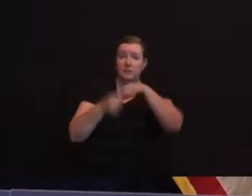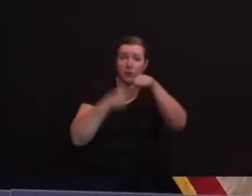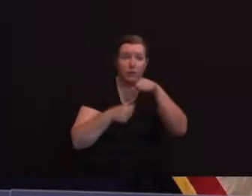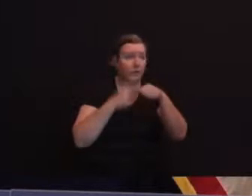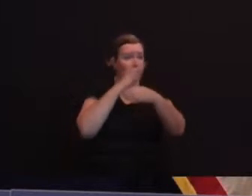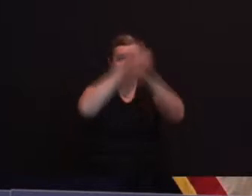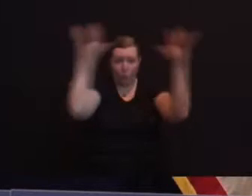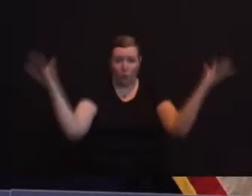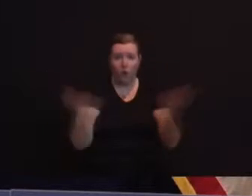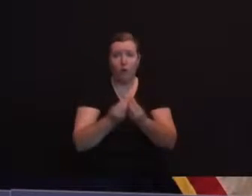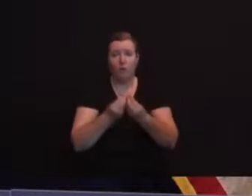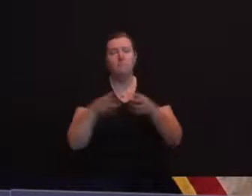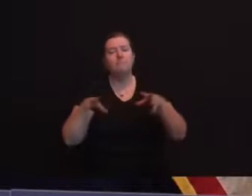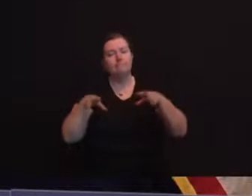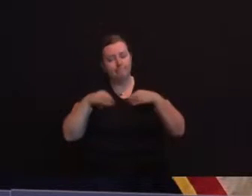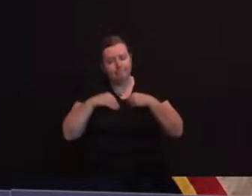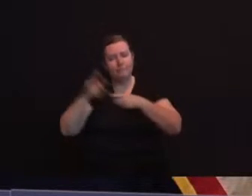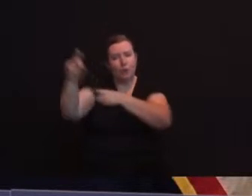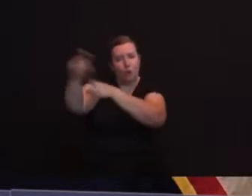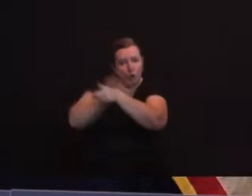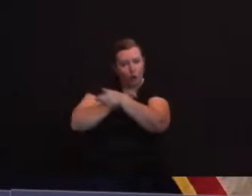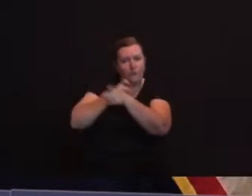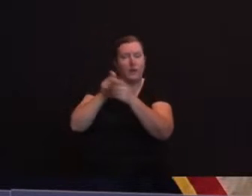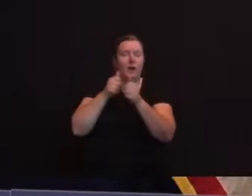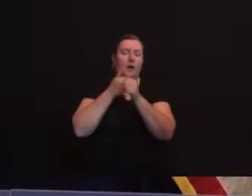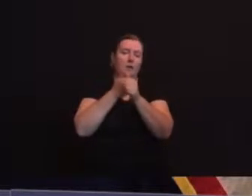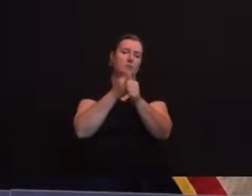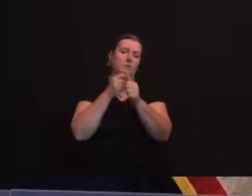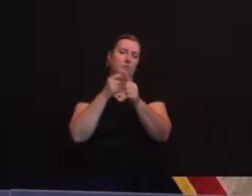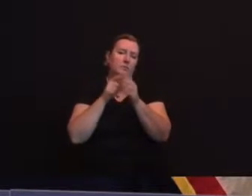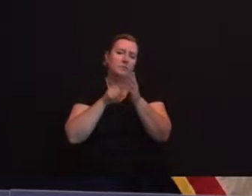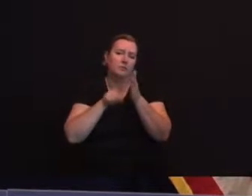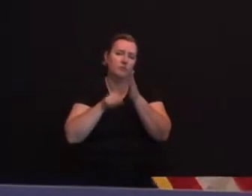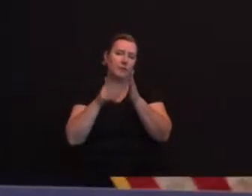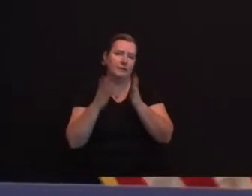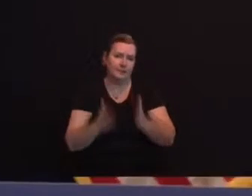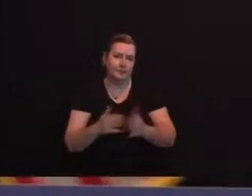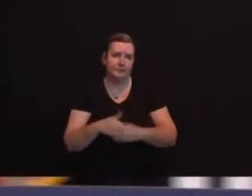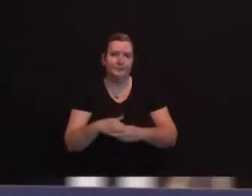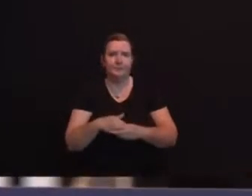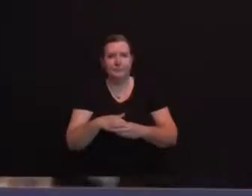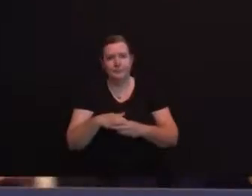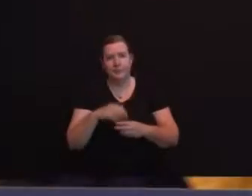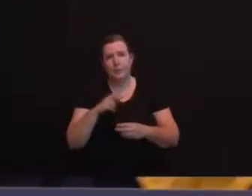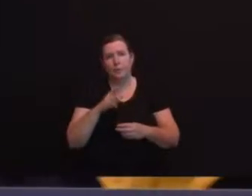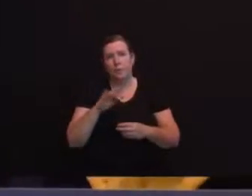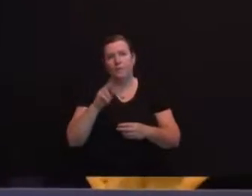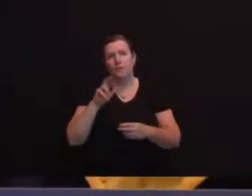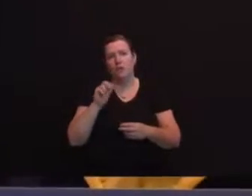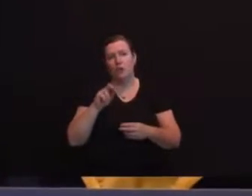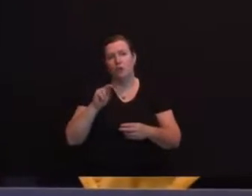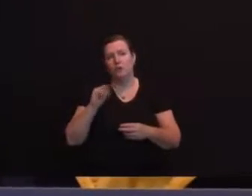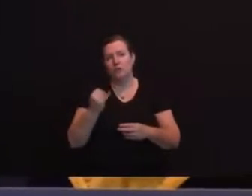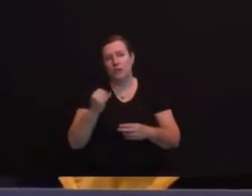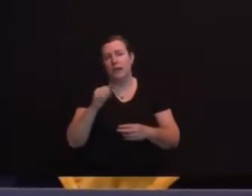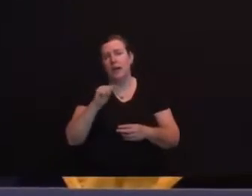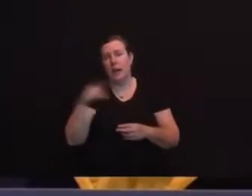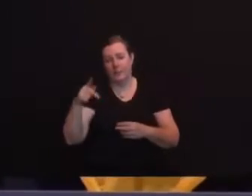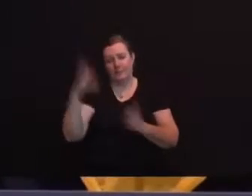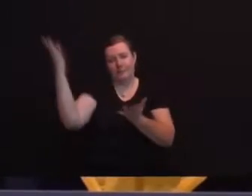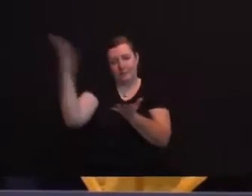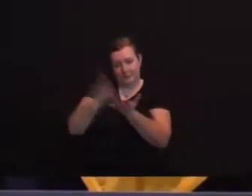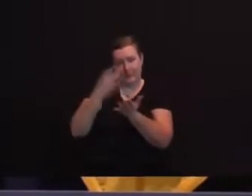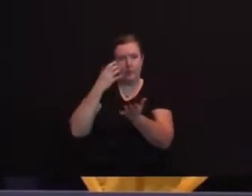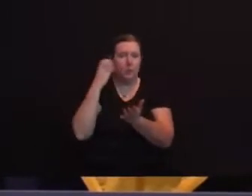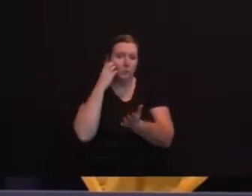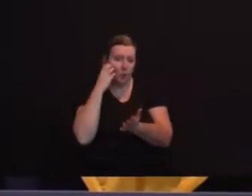call and download the COVID Alert NJ app. Thank you. Thank you, Judy. A couple of quick things. Number one, you